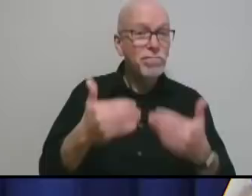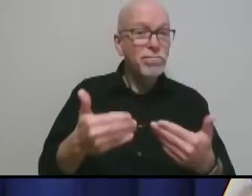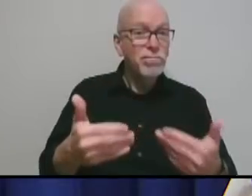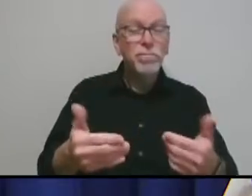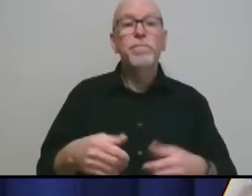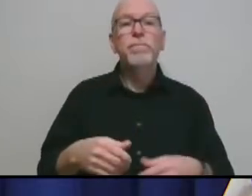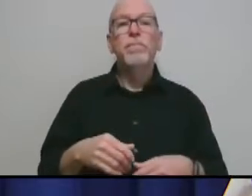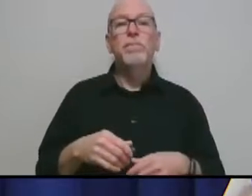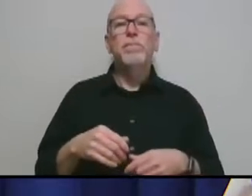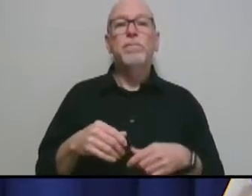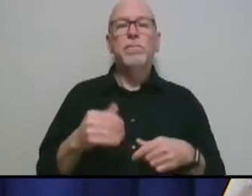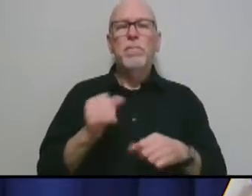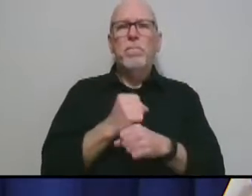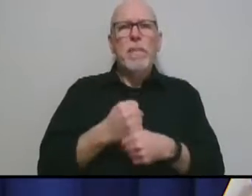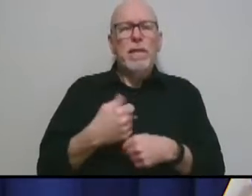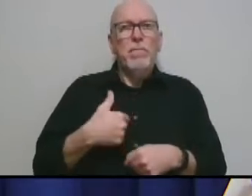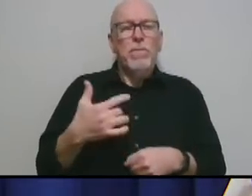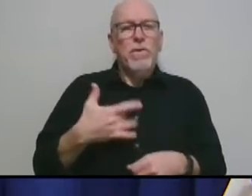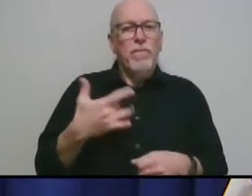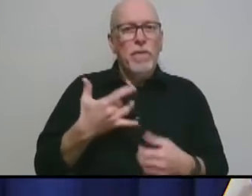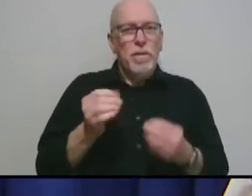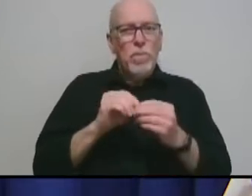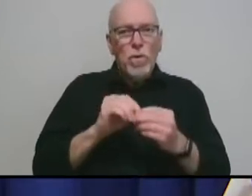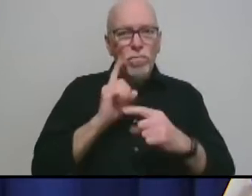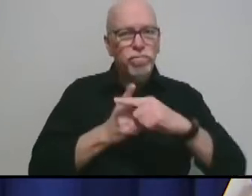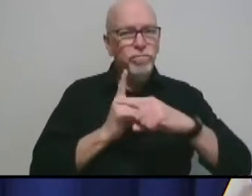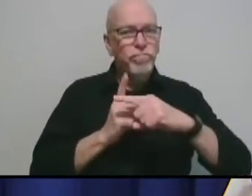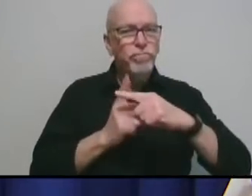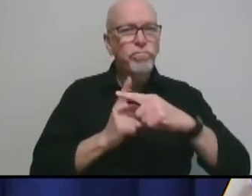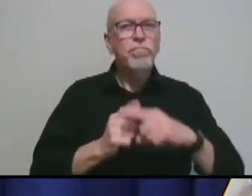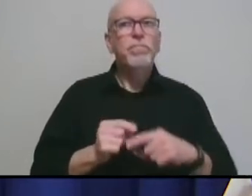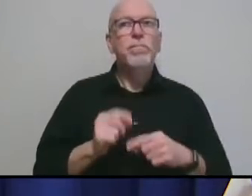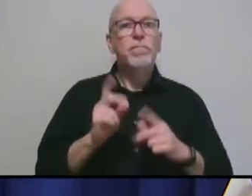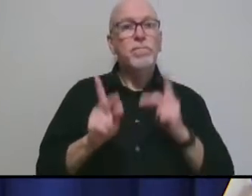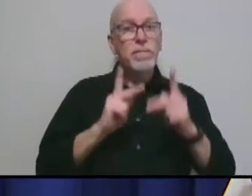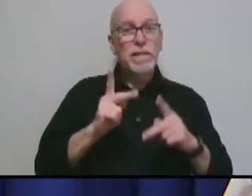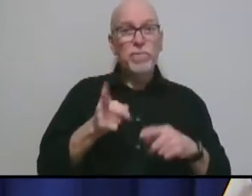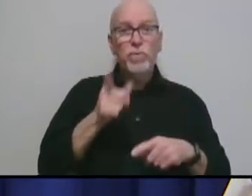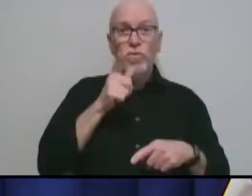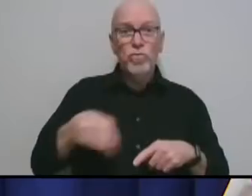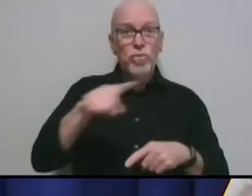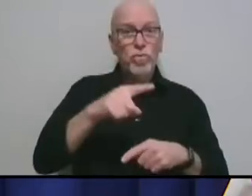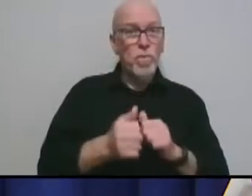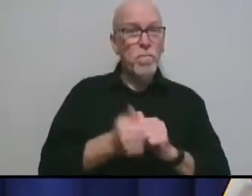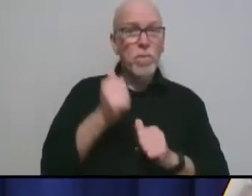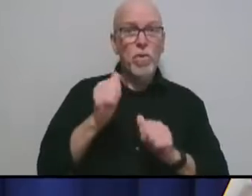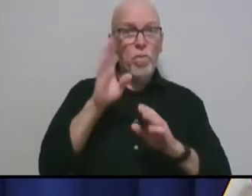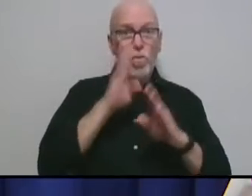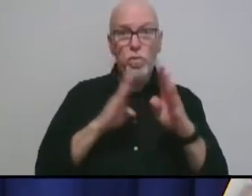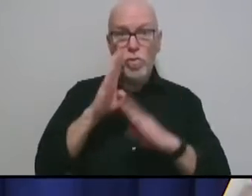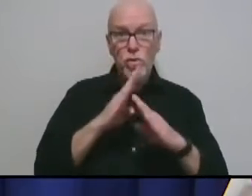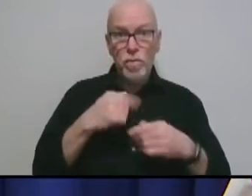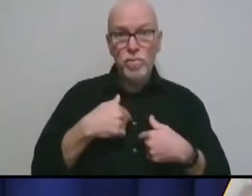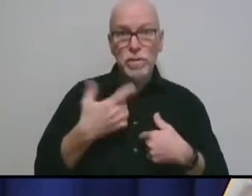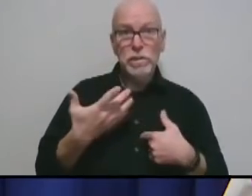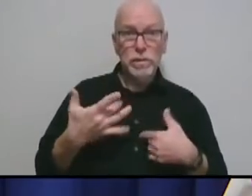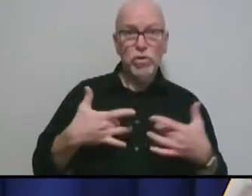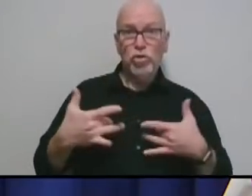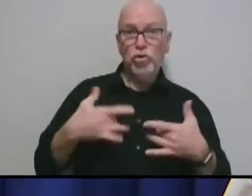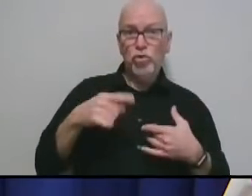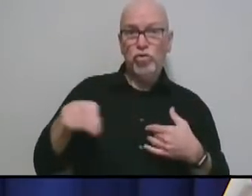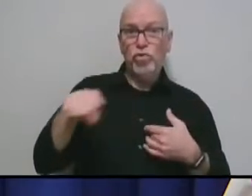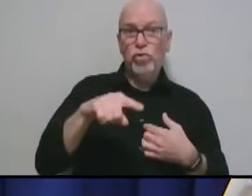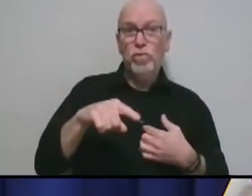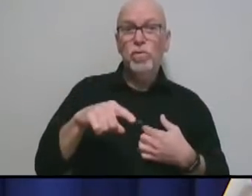That gives me a lot of optimism that the folks that we're most worried about are going